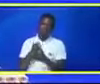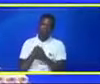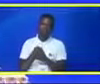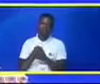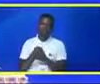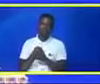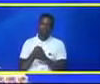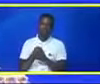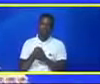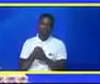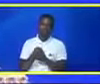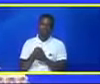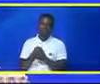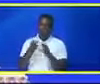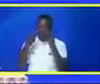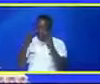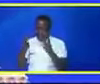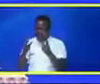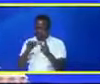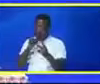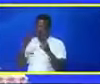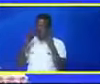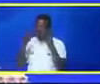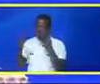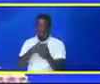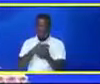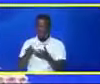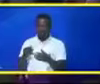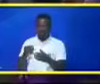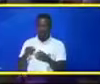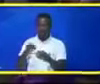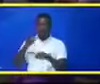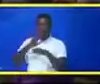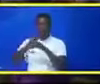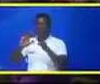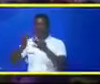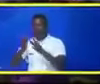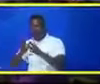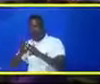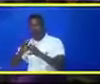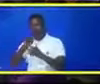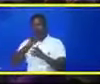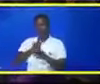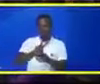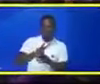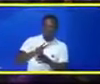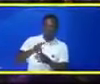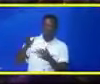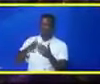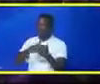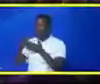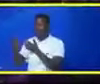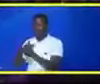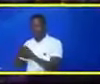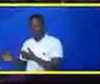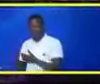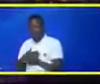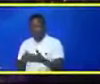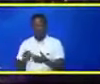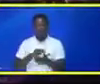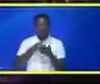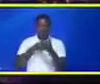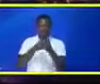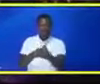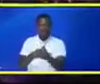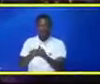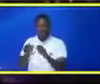Seen and unseen, on air, on TV, or otherwise, leading a